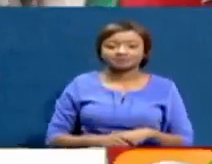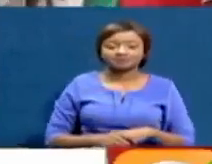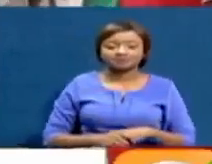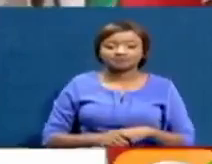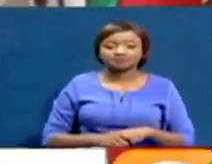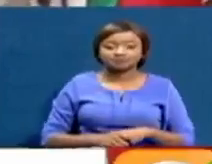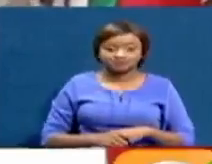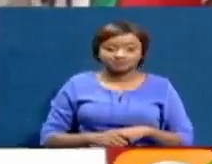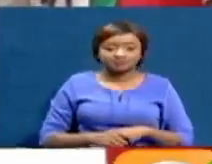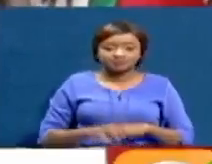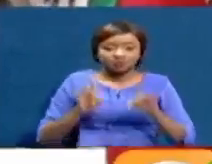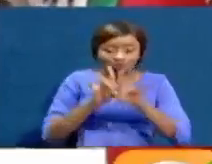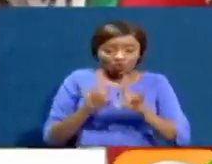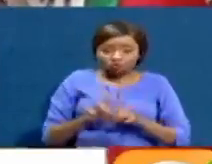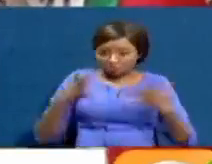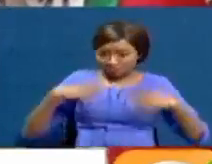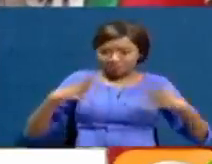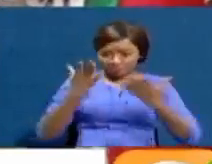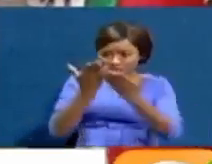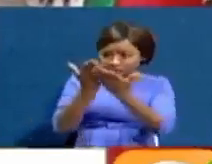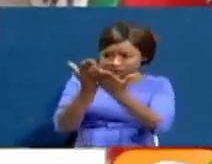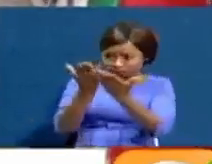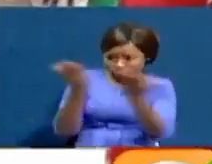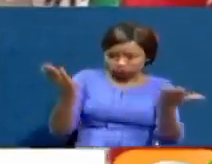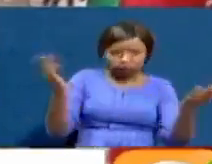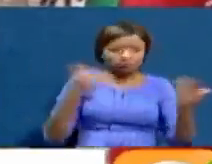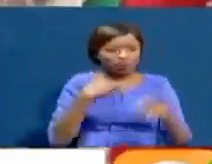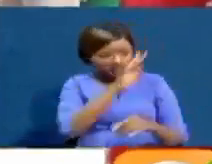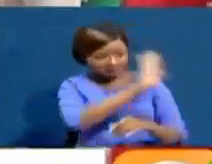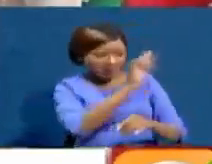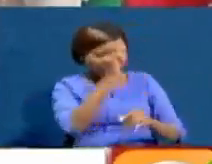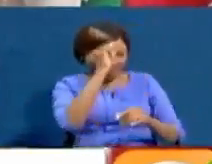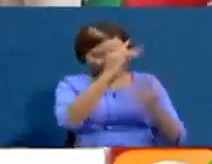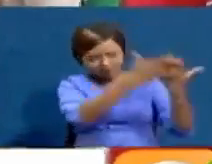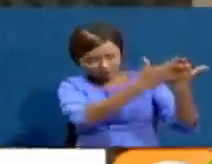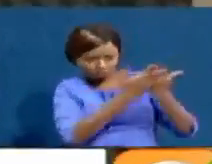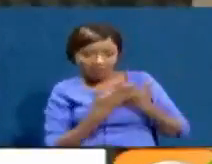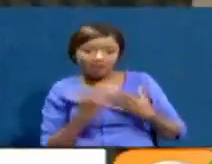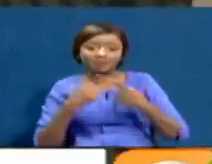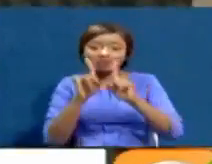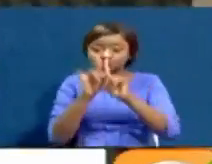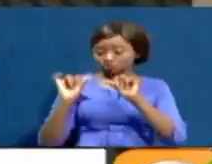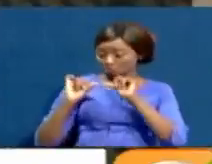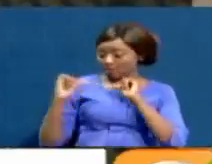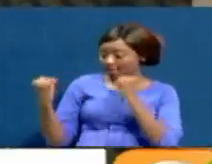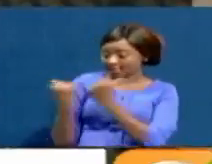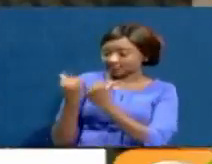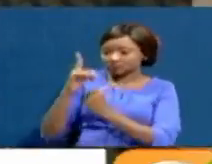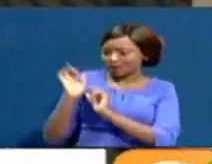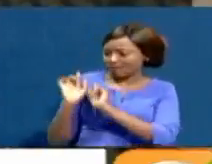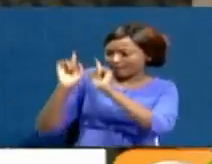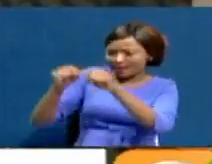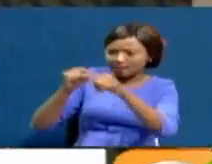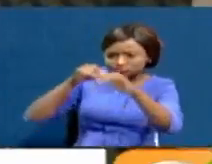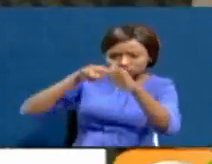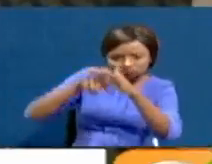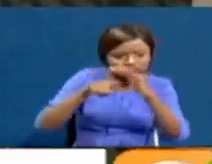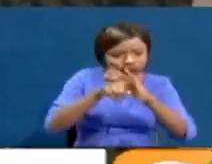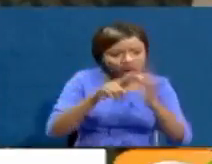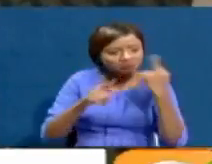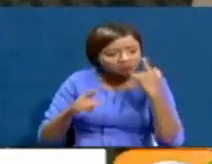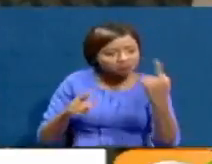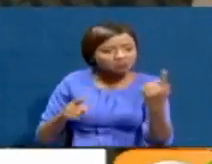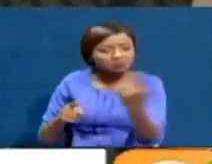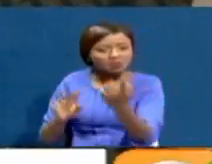But as residents called for help from the government, a multi-agency security team enhanced security checks for people